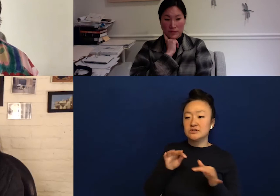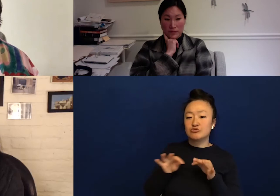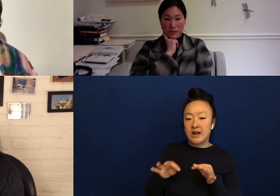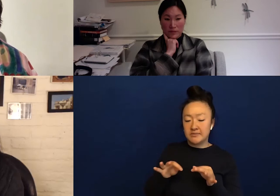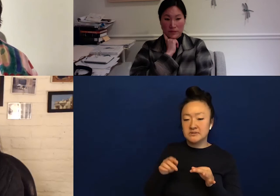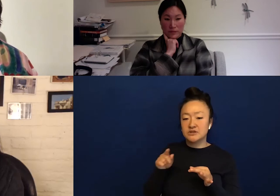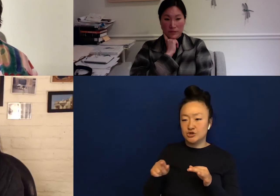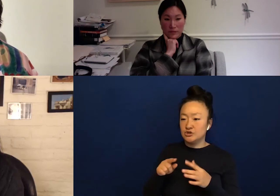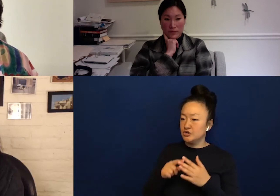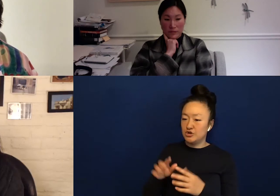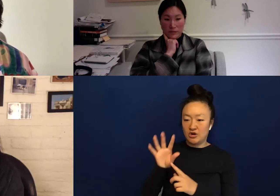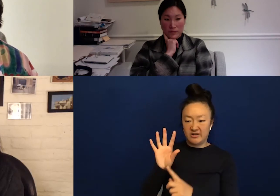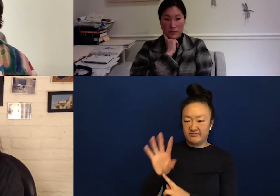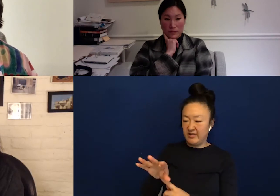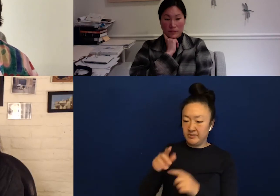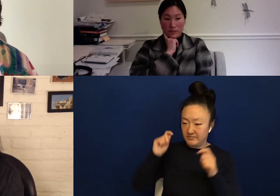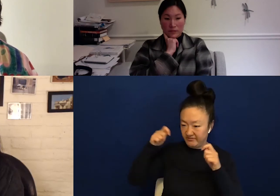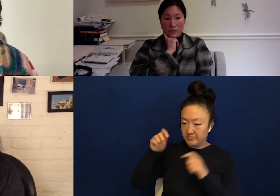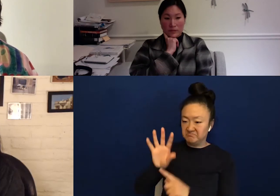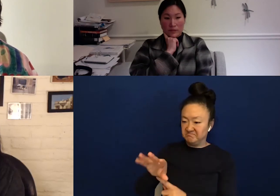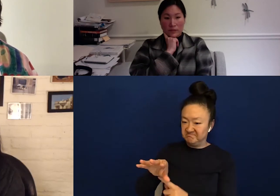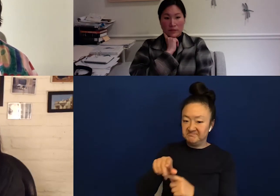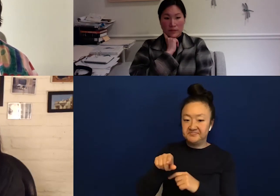started filming him,